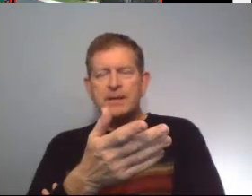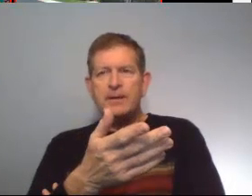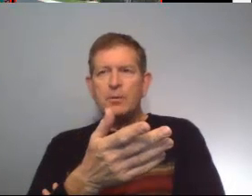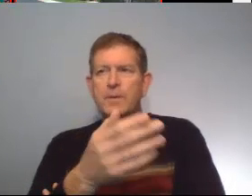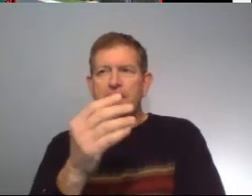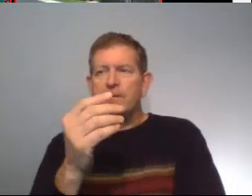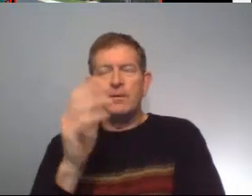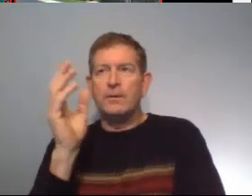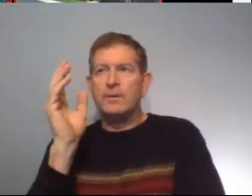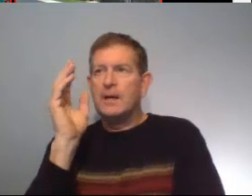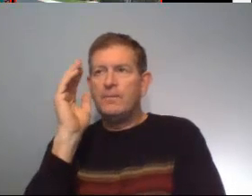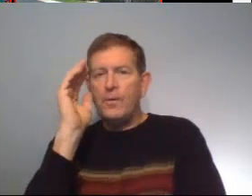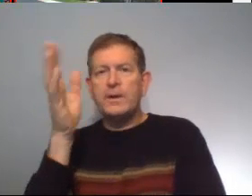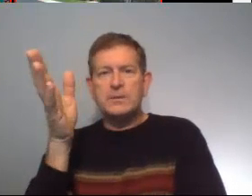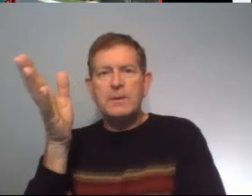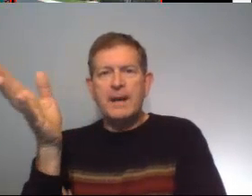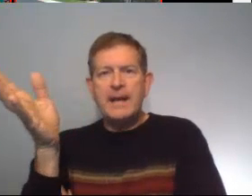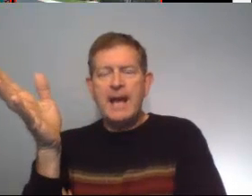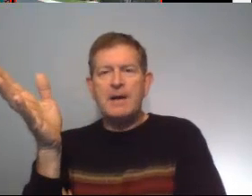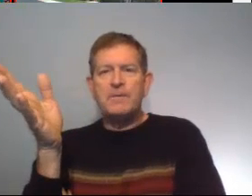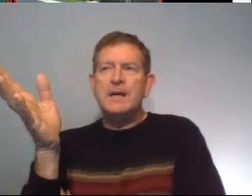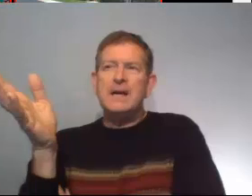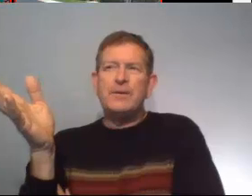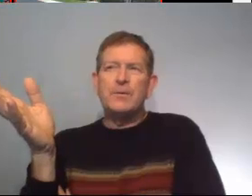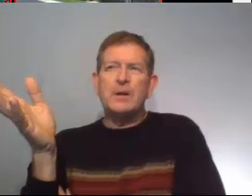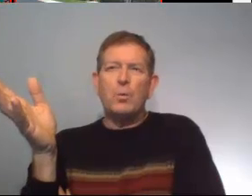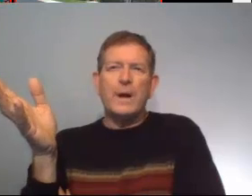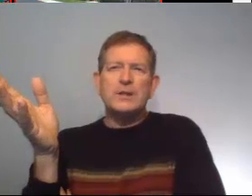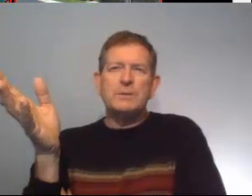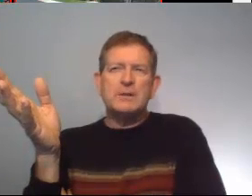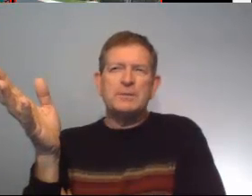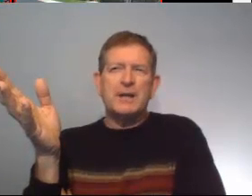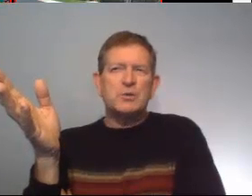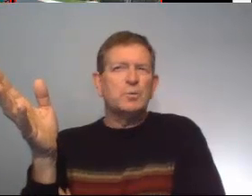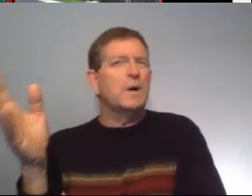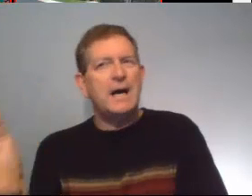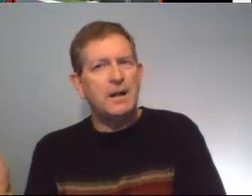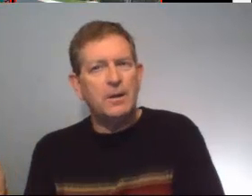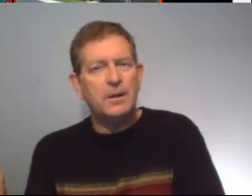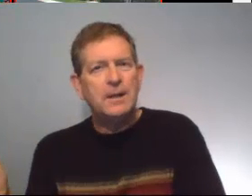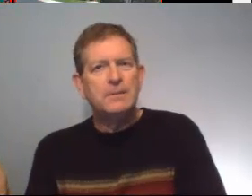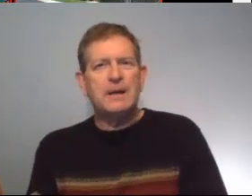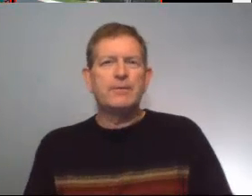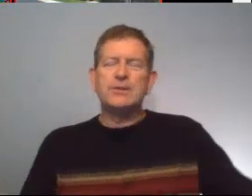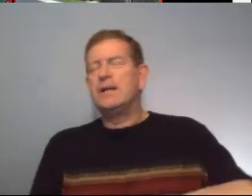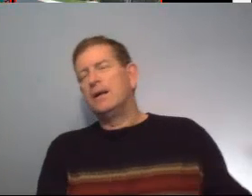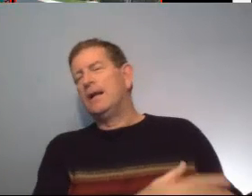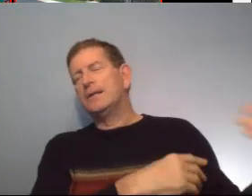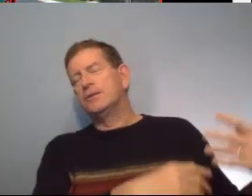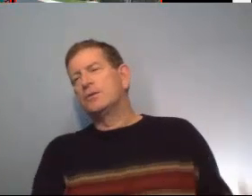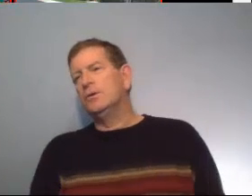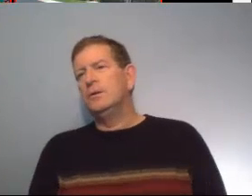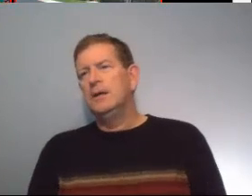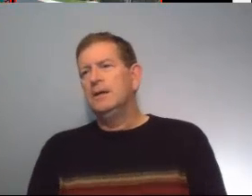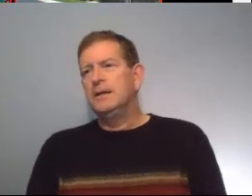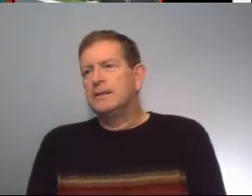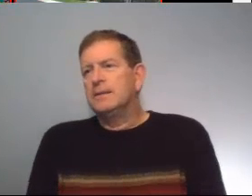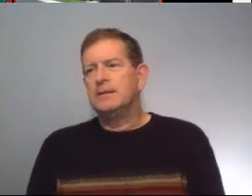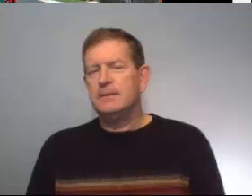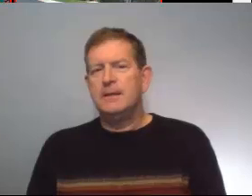supplementary activity that we might, or focus that we might have if we really want to speak Spanish well, but if we're just taking a class in